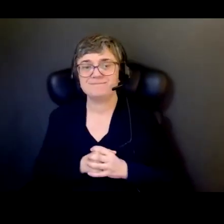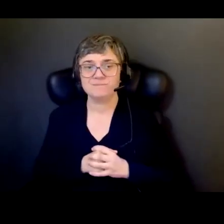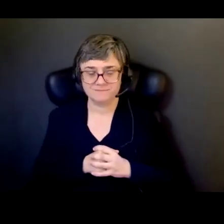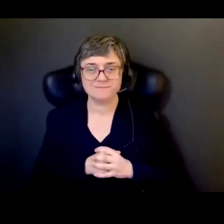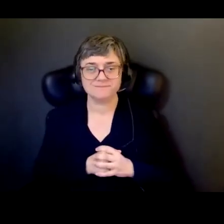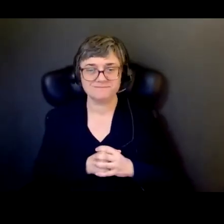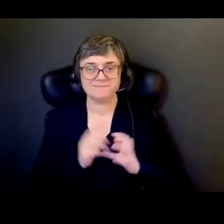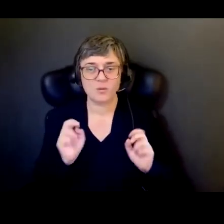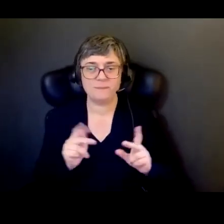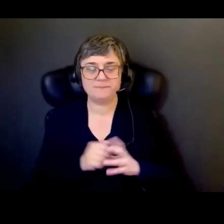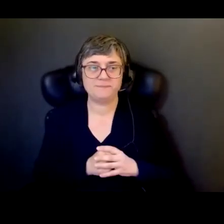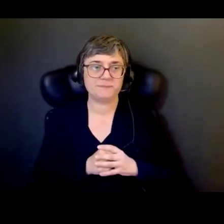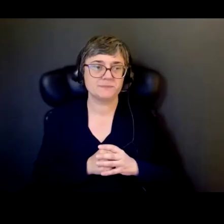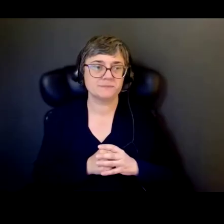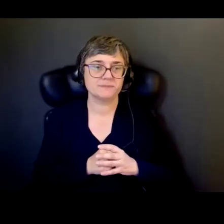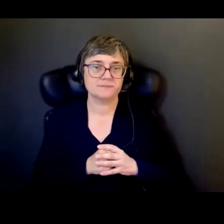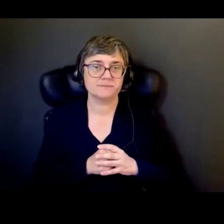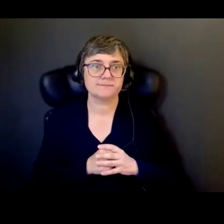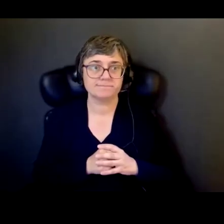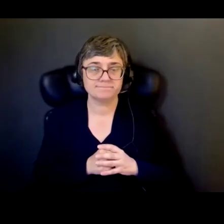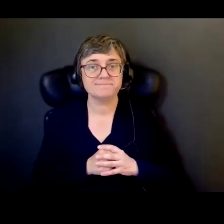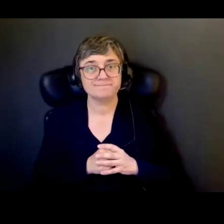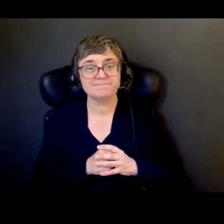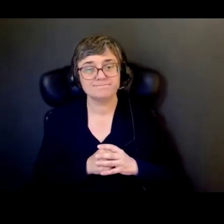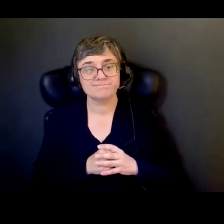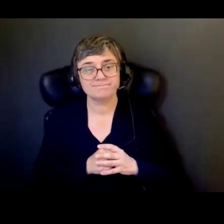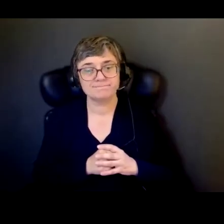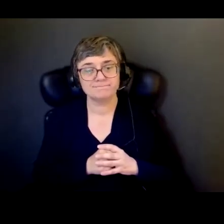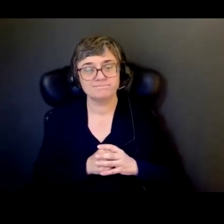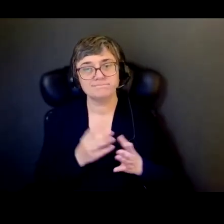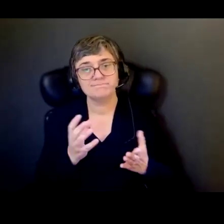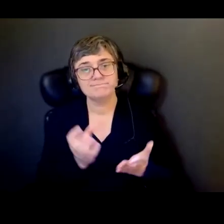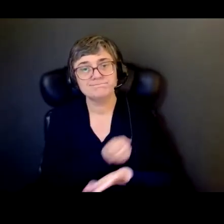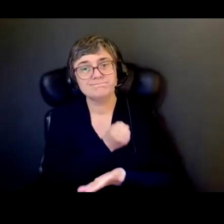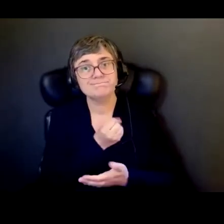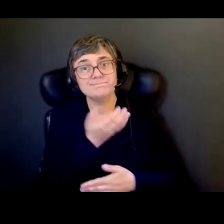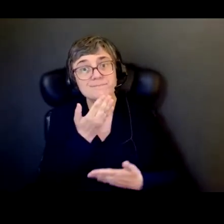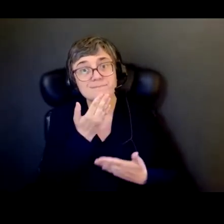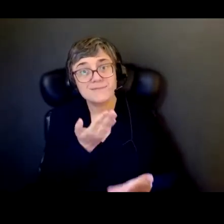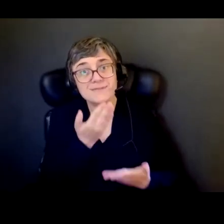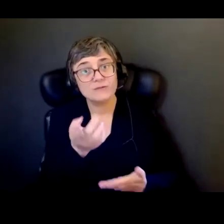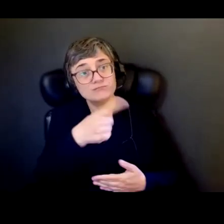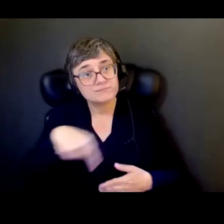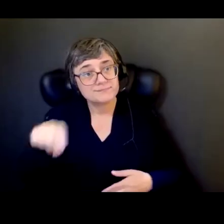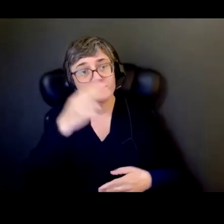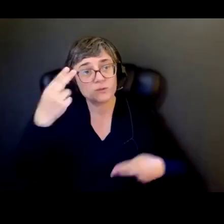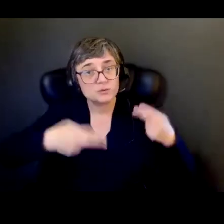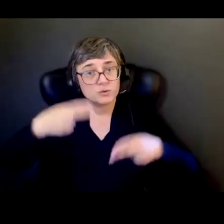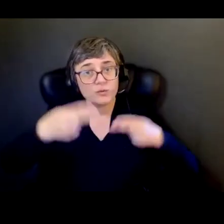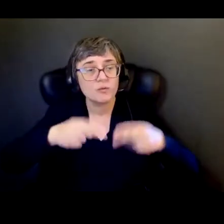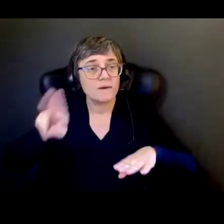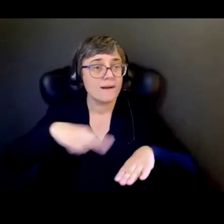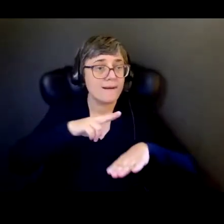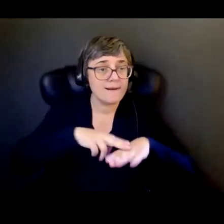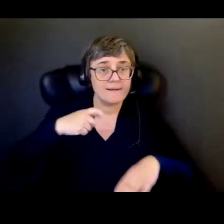There we go. And yeah, I really wanted to take a minute to thank you for joining us for this national symposium on